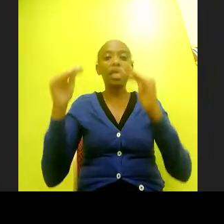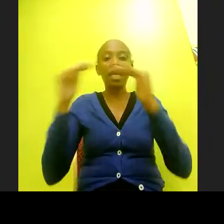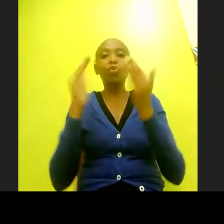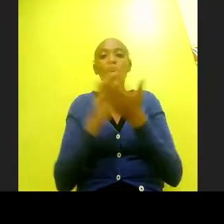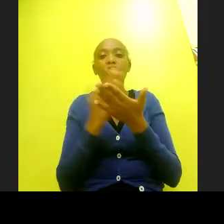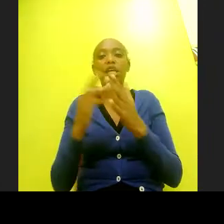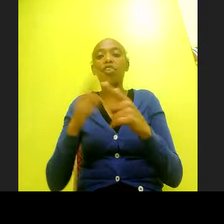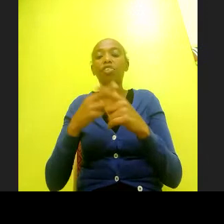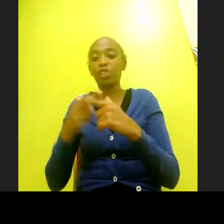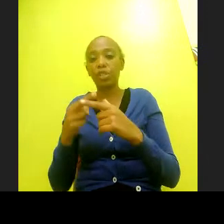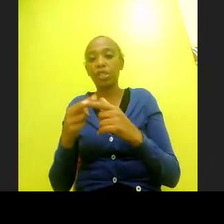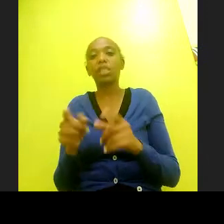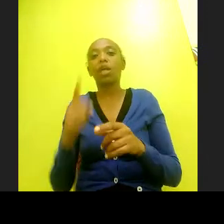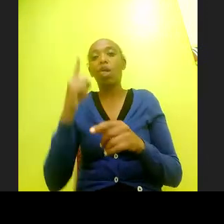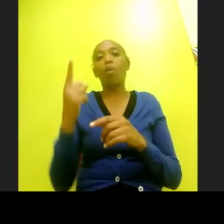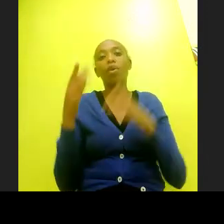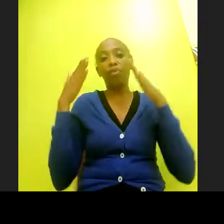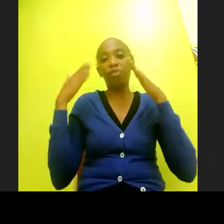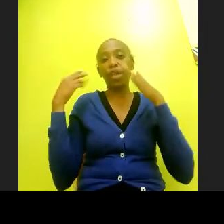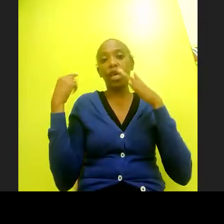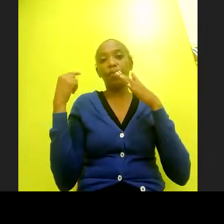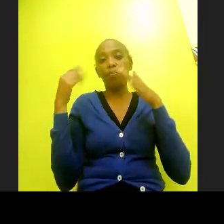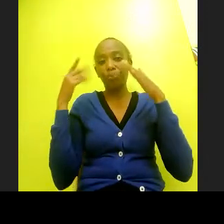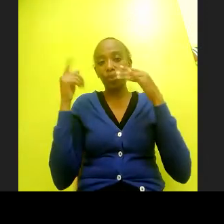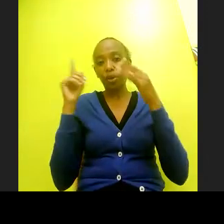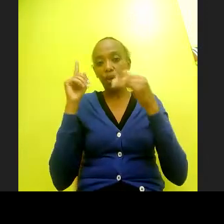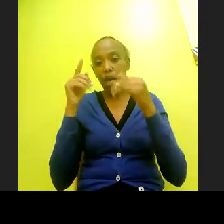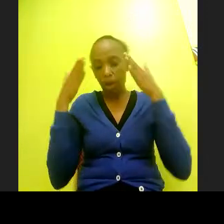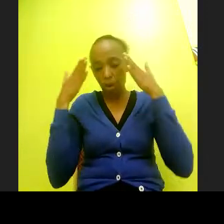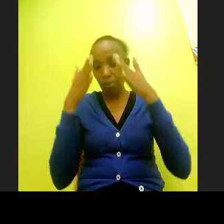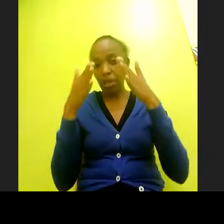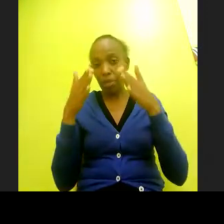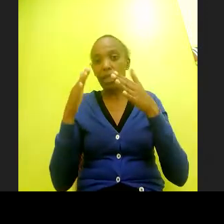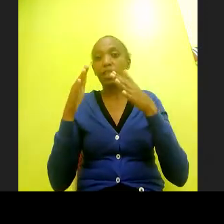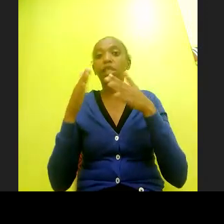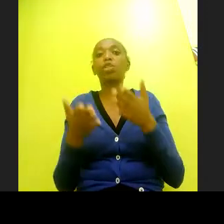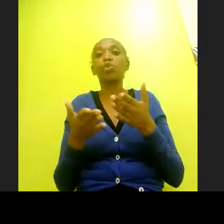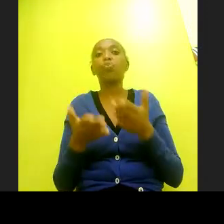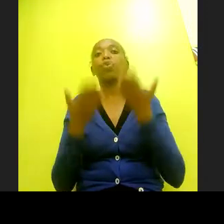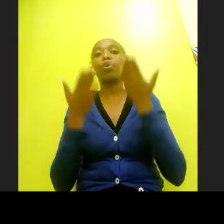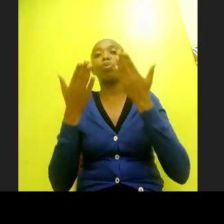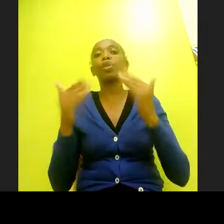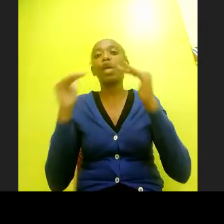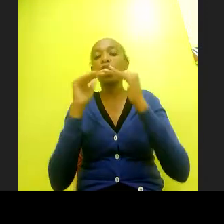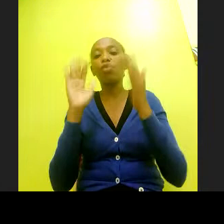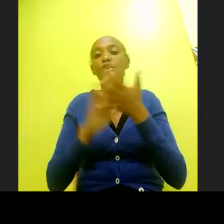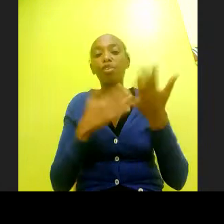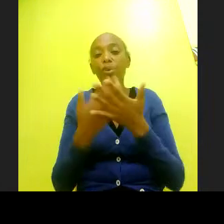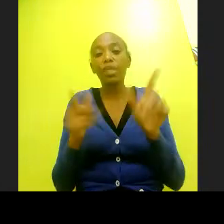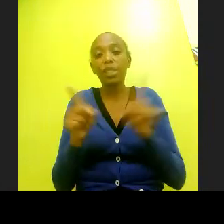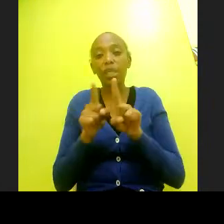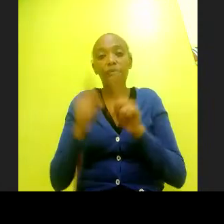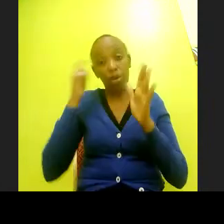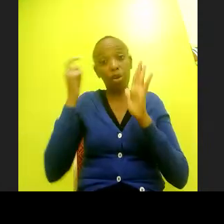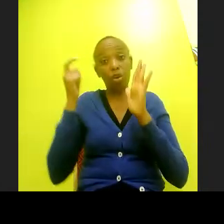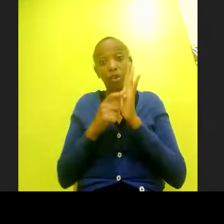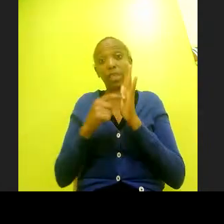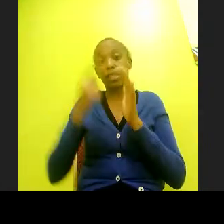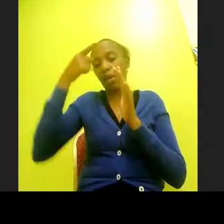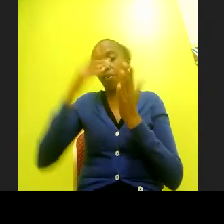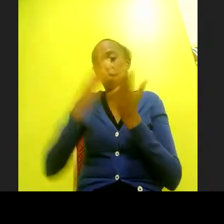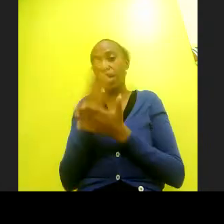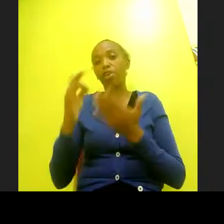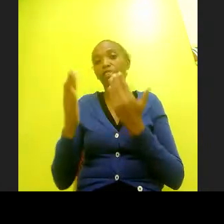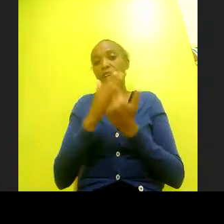of the Alliance is to promote regulatory frameworks and legislative reforms that recognize the right of care providers and